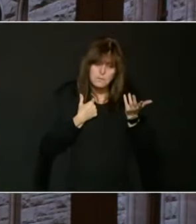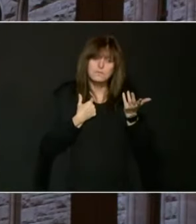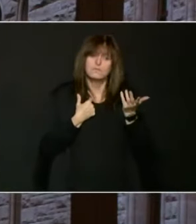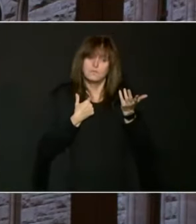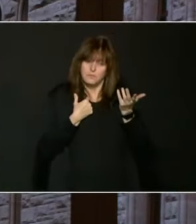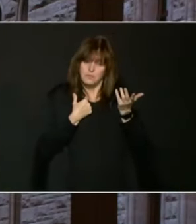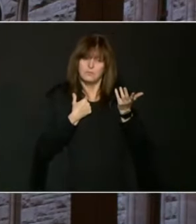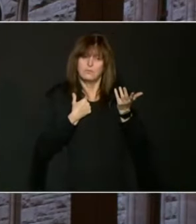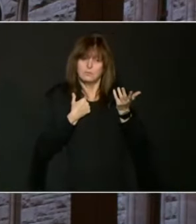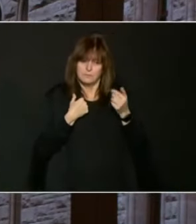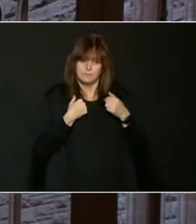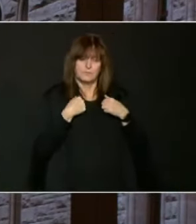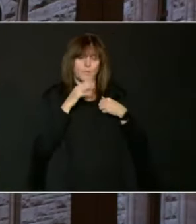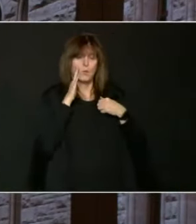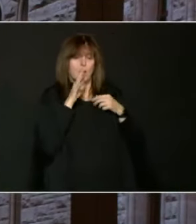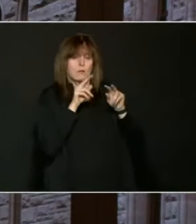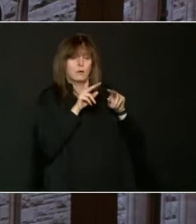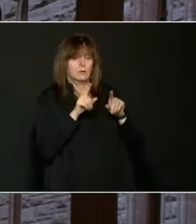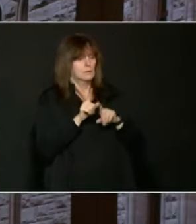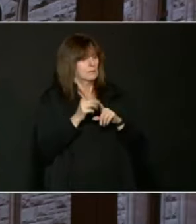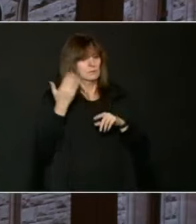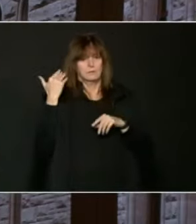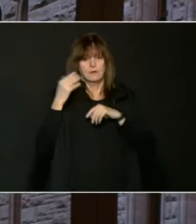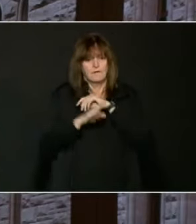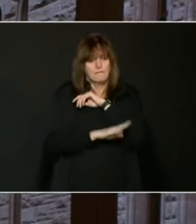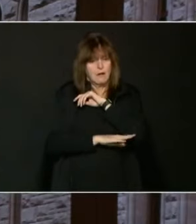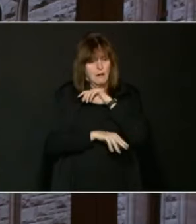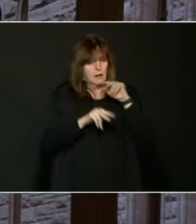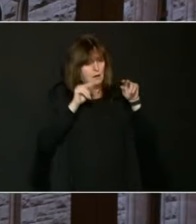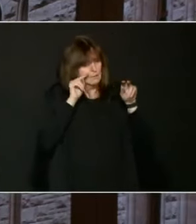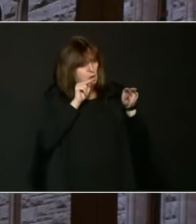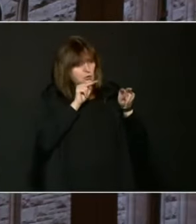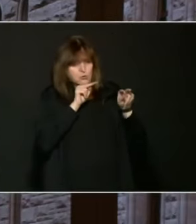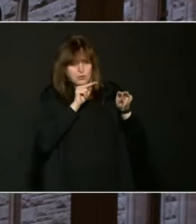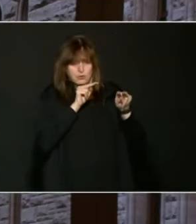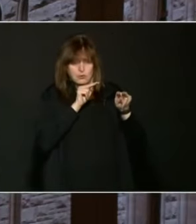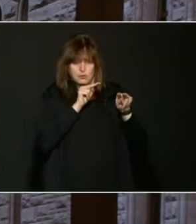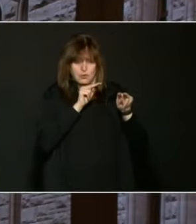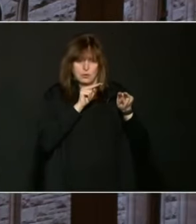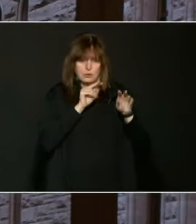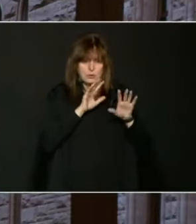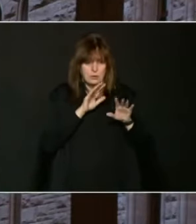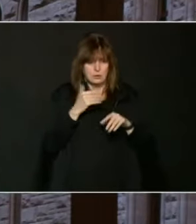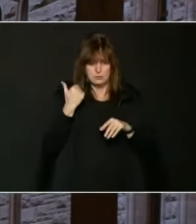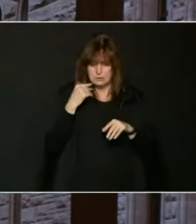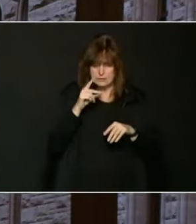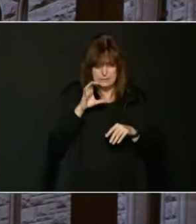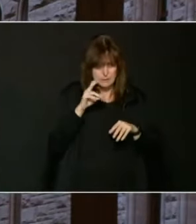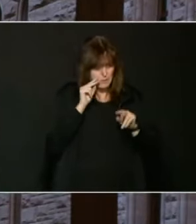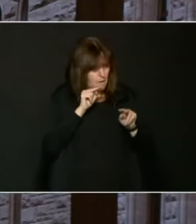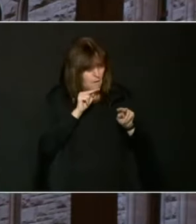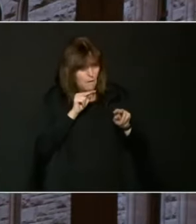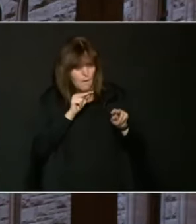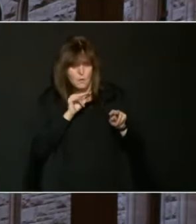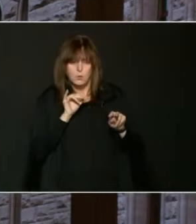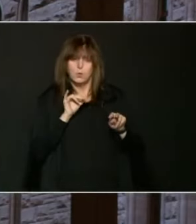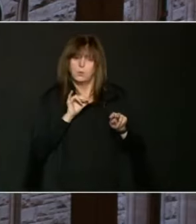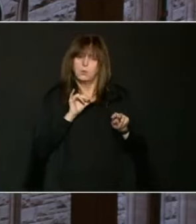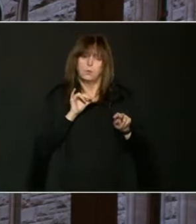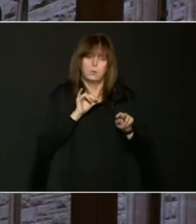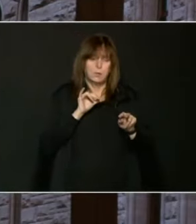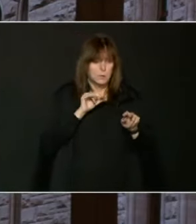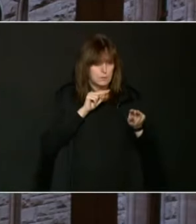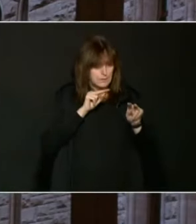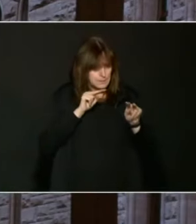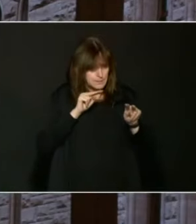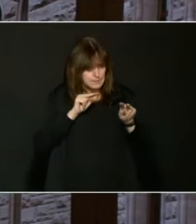we did in the fall, into the December season, as when we went into the modified 2, if you remember, and some